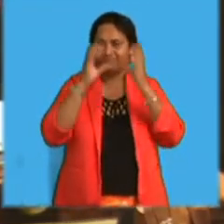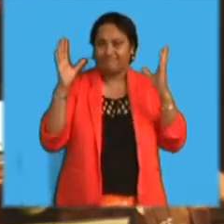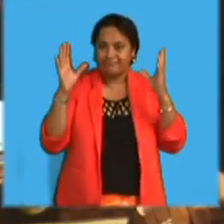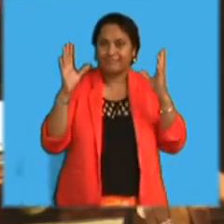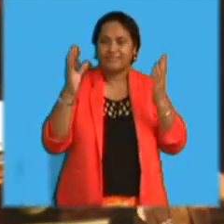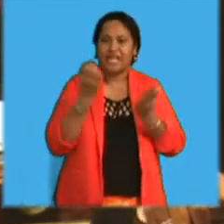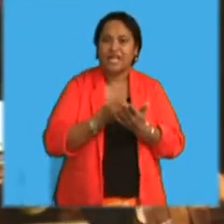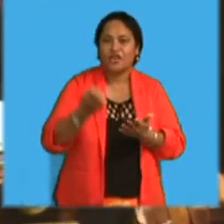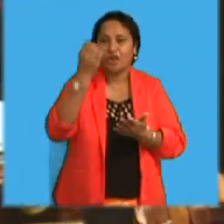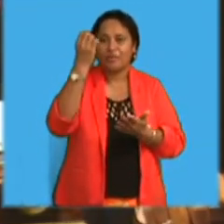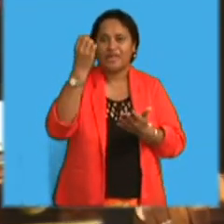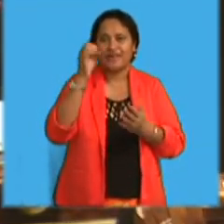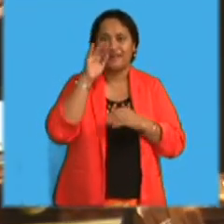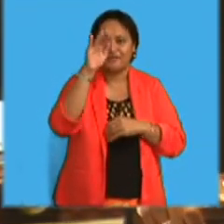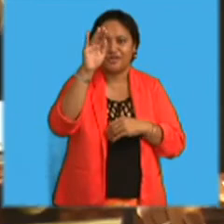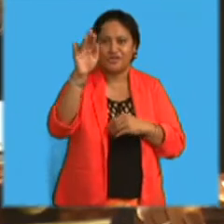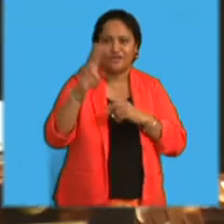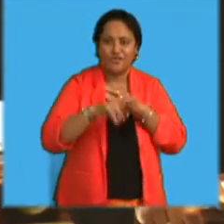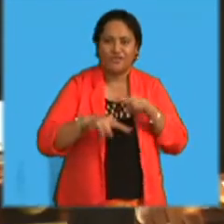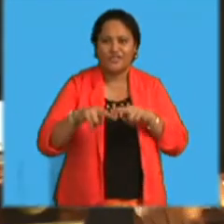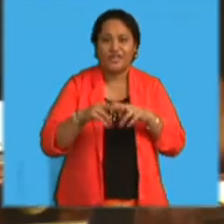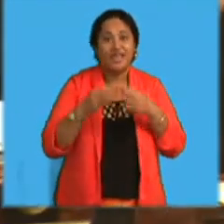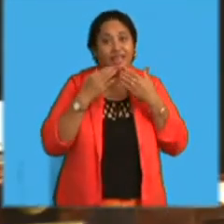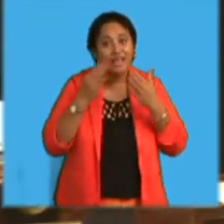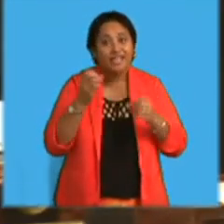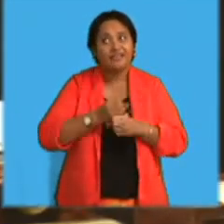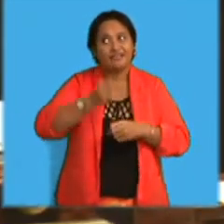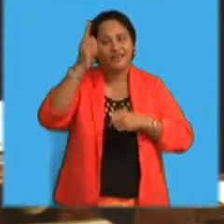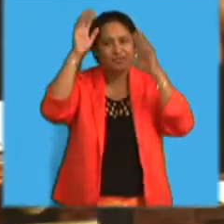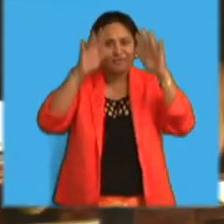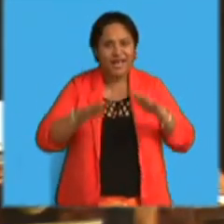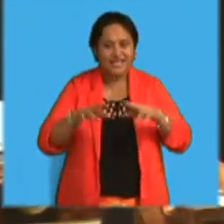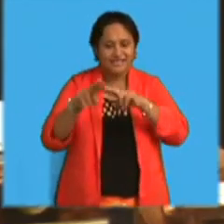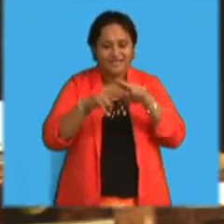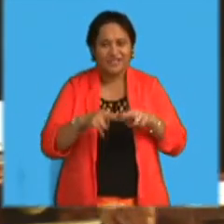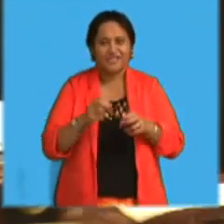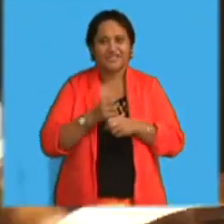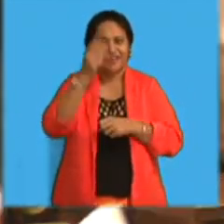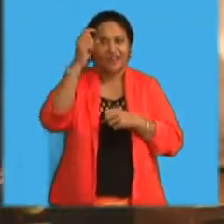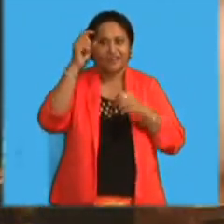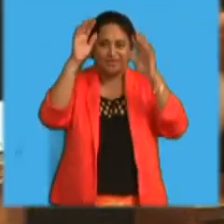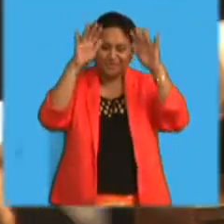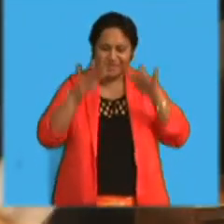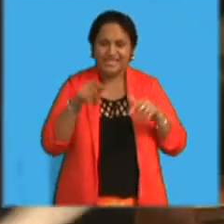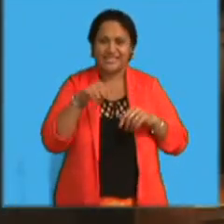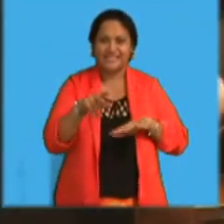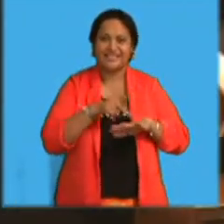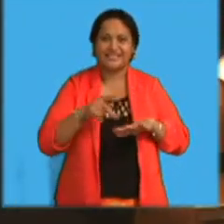Speaker. And God bless Fiji and God bless this House.